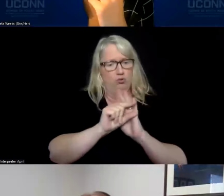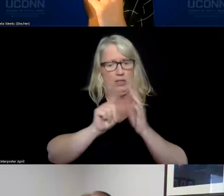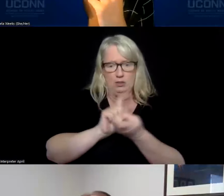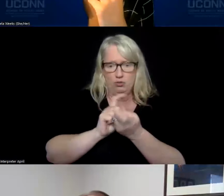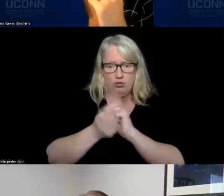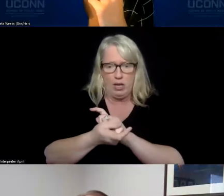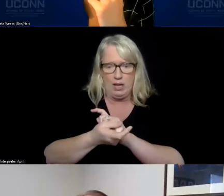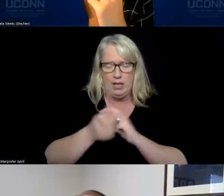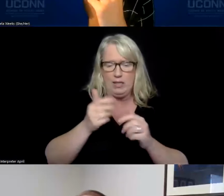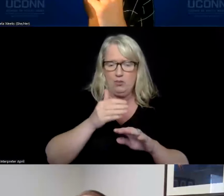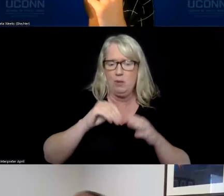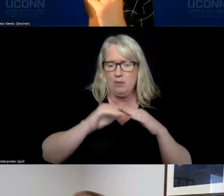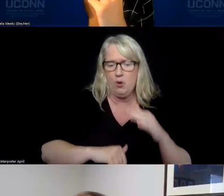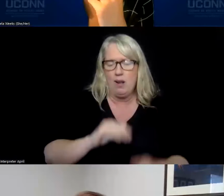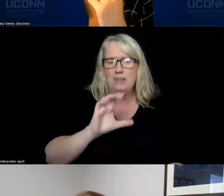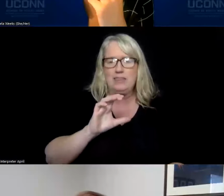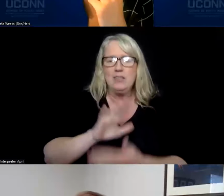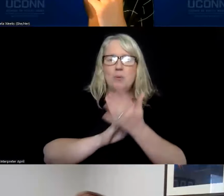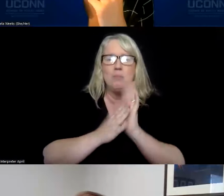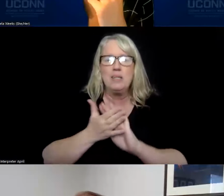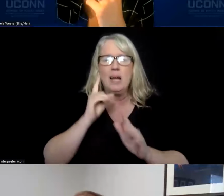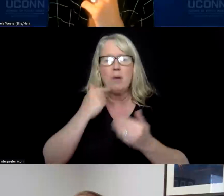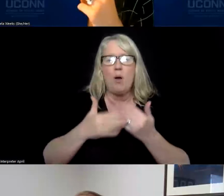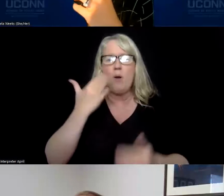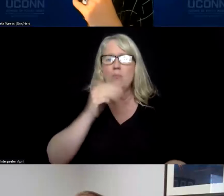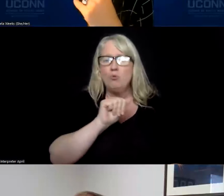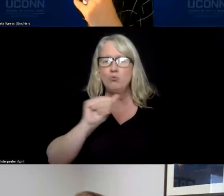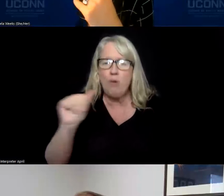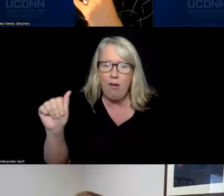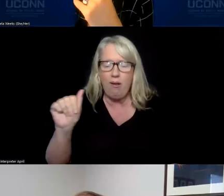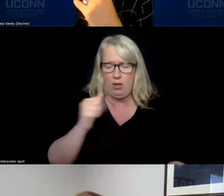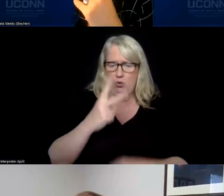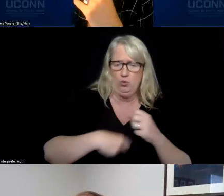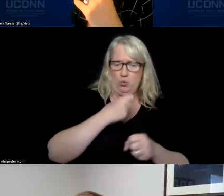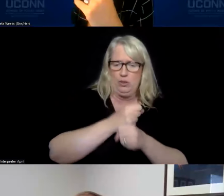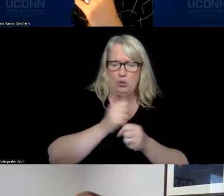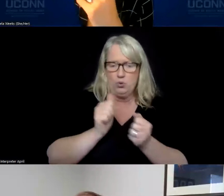less than a C average to having almost a straight A average in the 2 years they were with us.